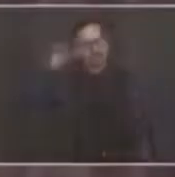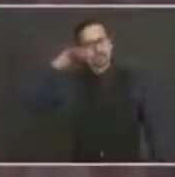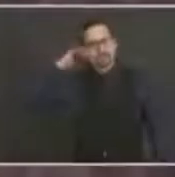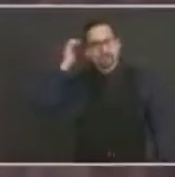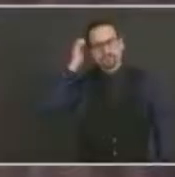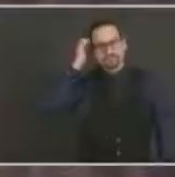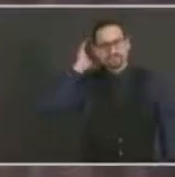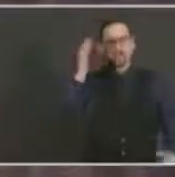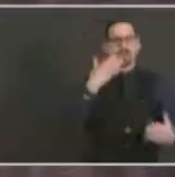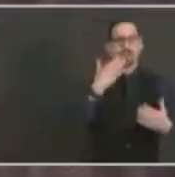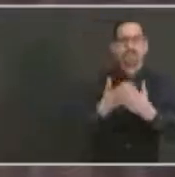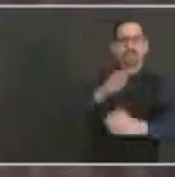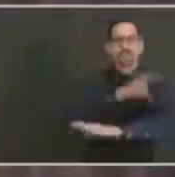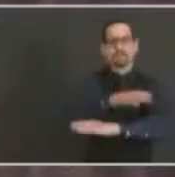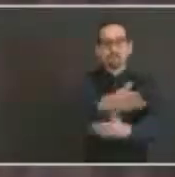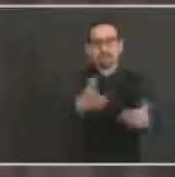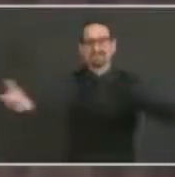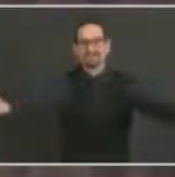Good afternoon.